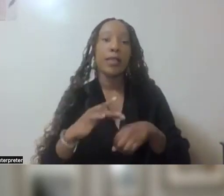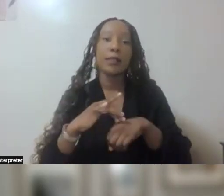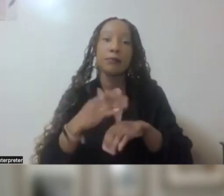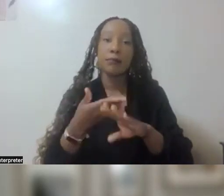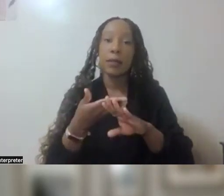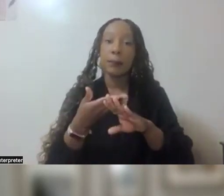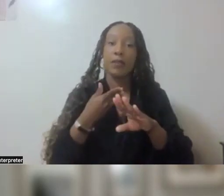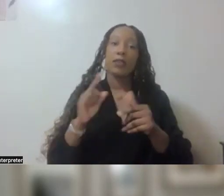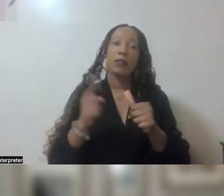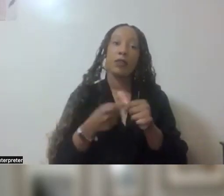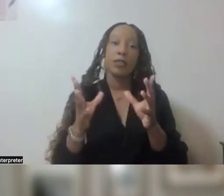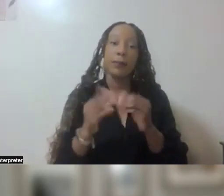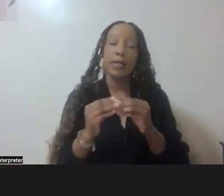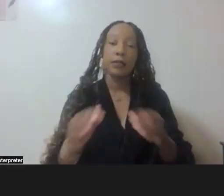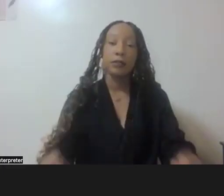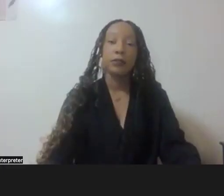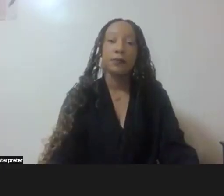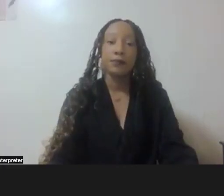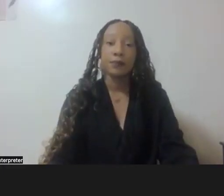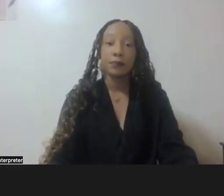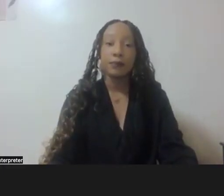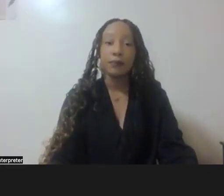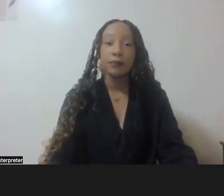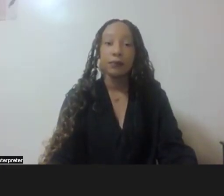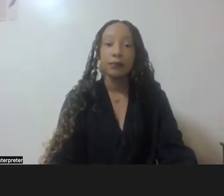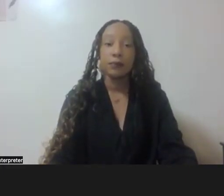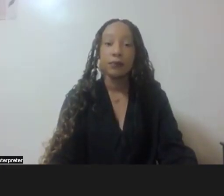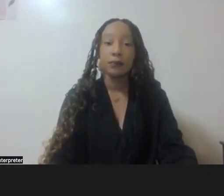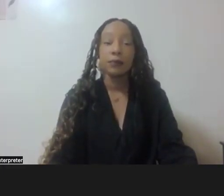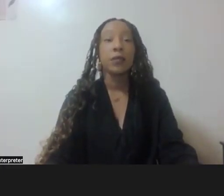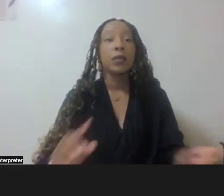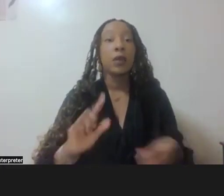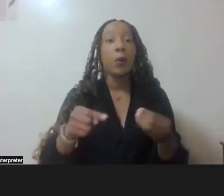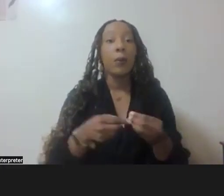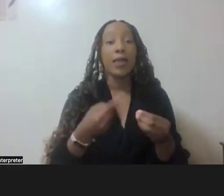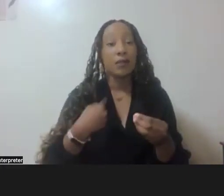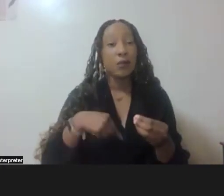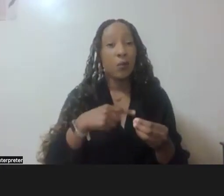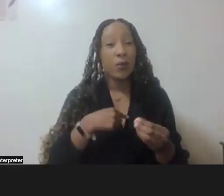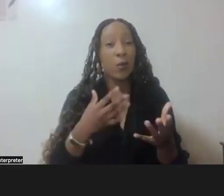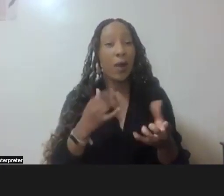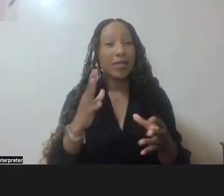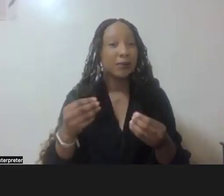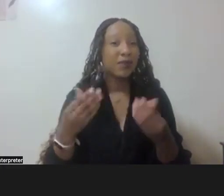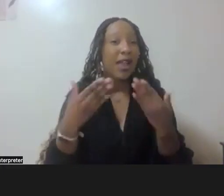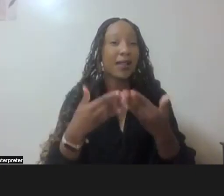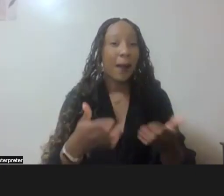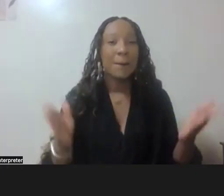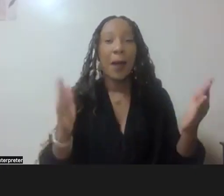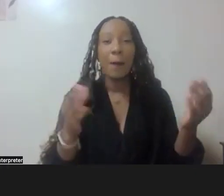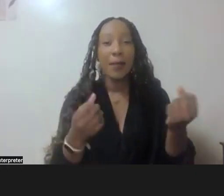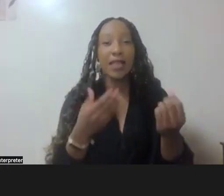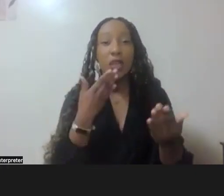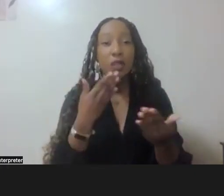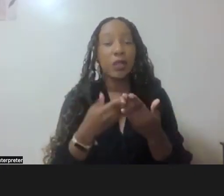engagement. So when we are looking to provide a public good here in the District of Columbia, we